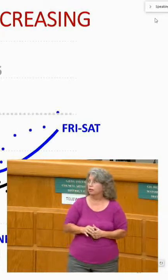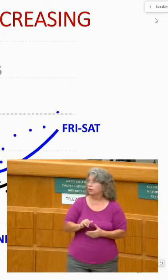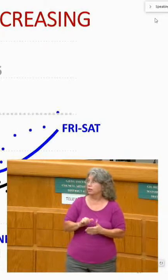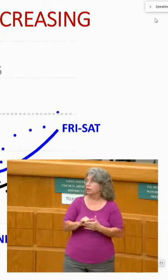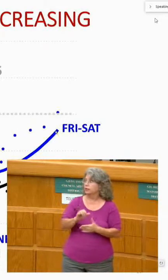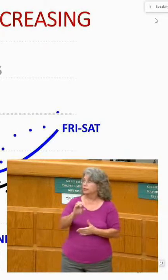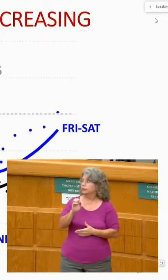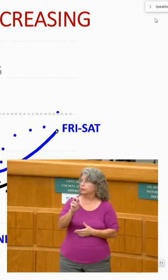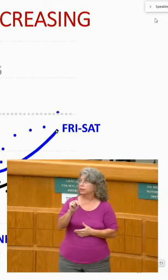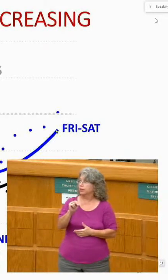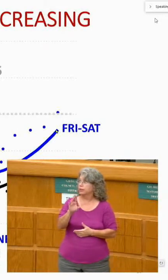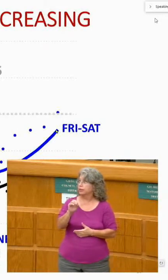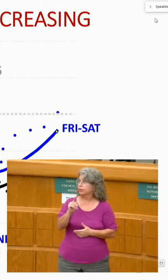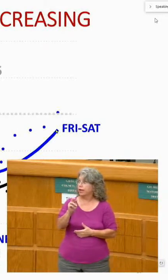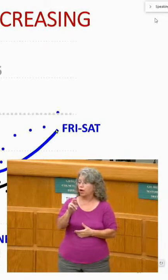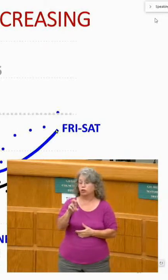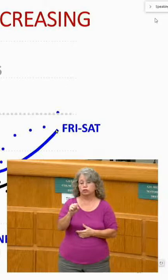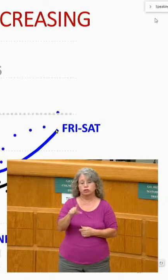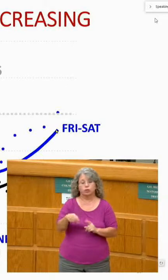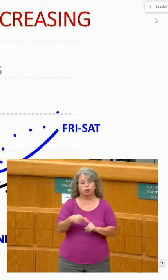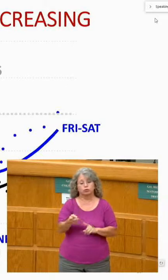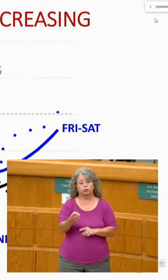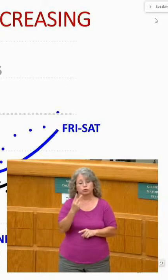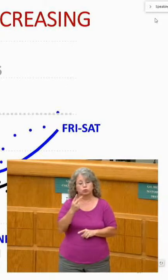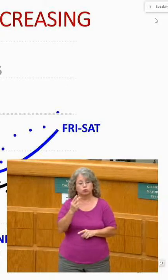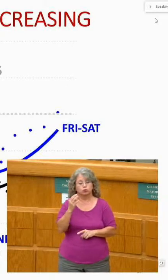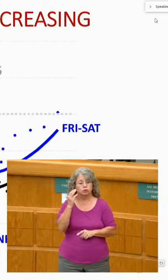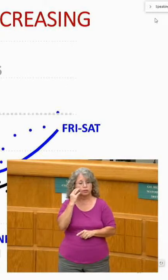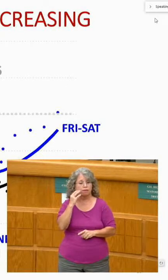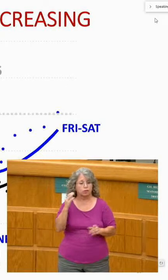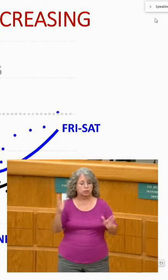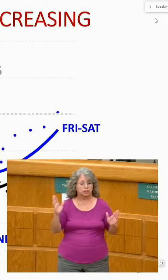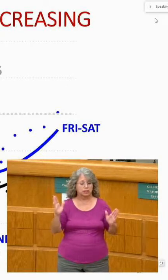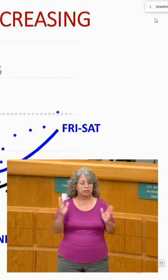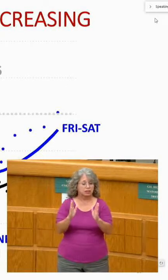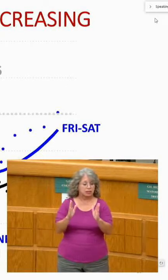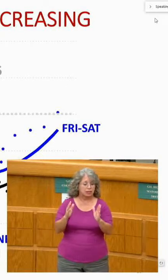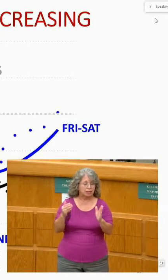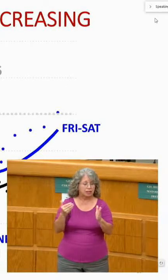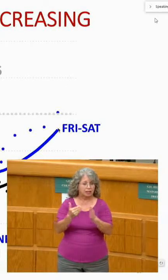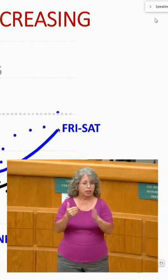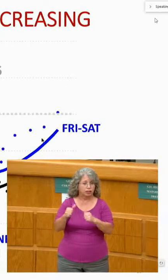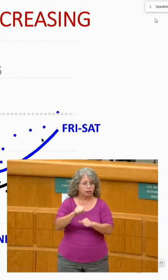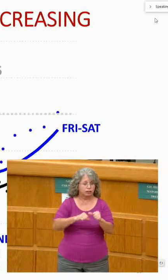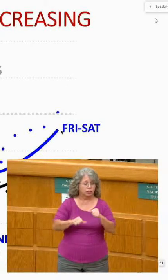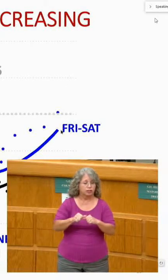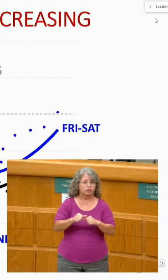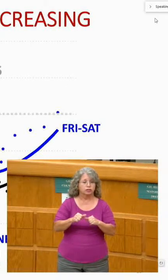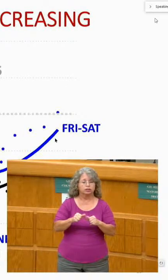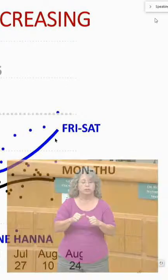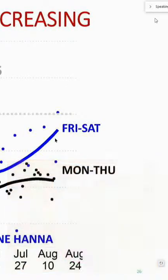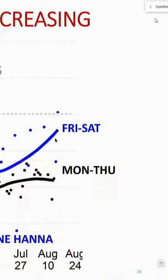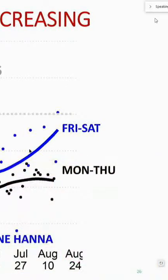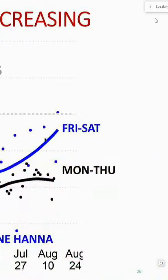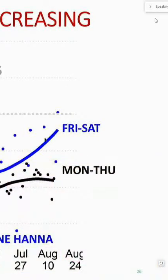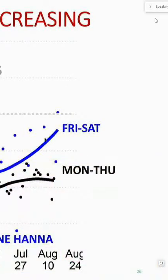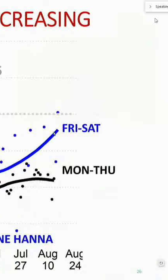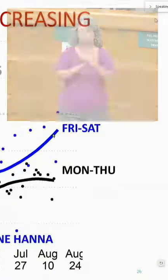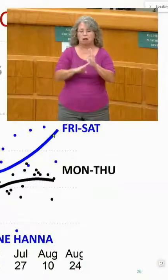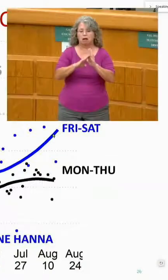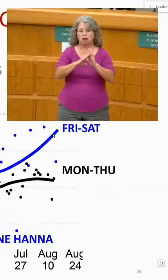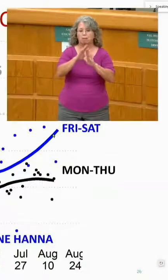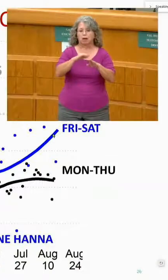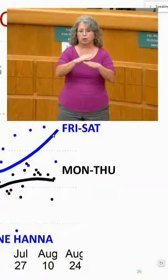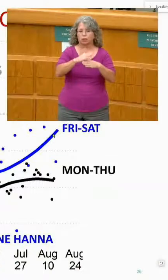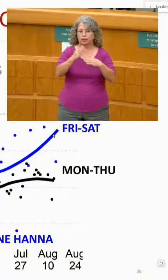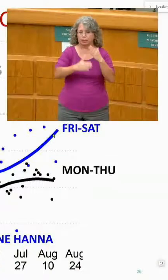two cell phones come near each other, we've been trending upwards on the weekends. On weekdays, we've been leveling off,